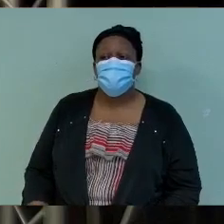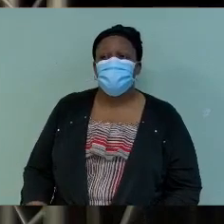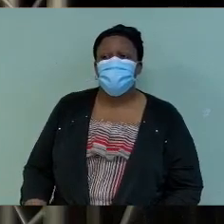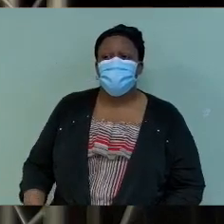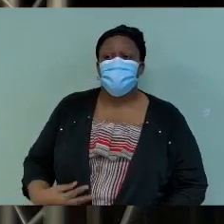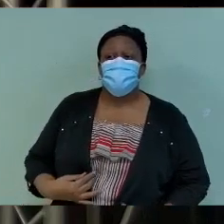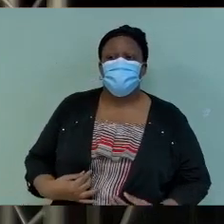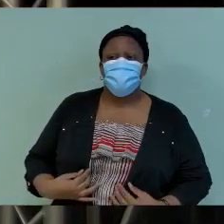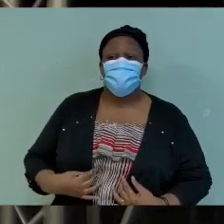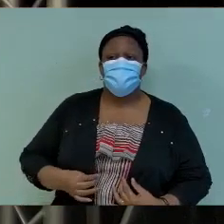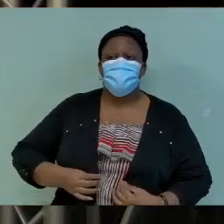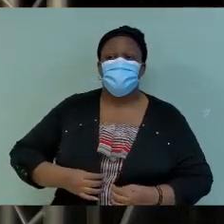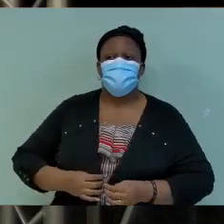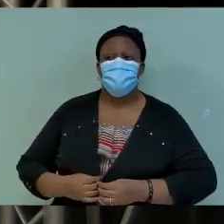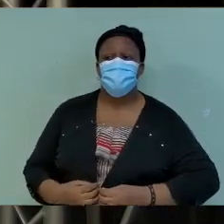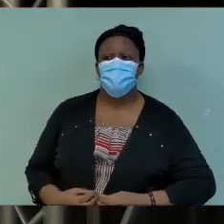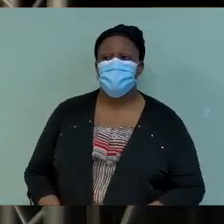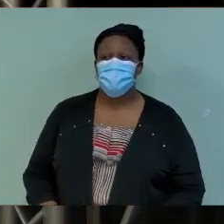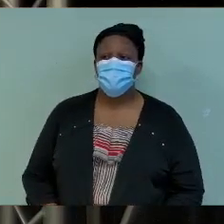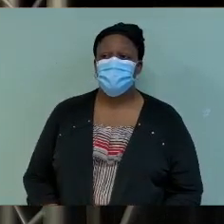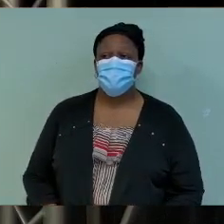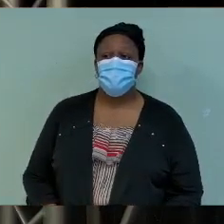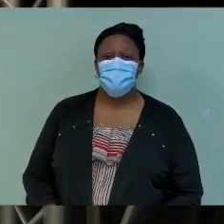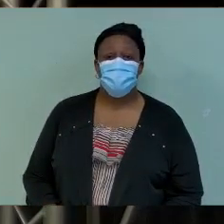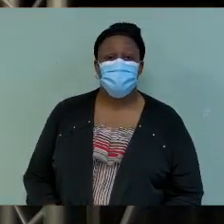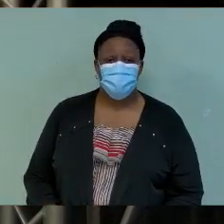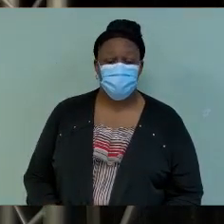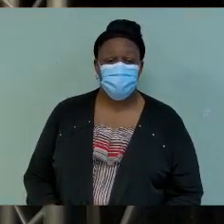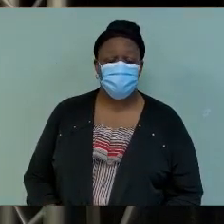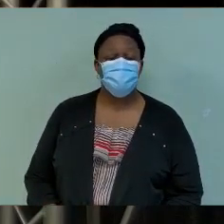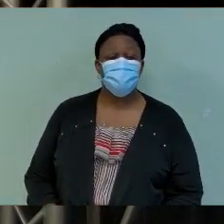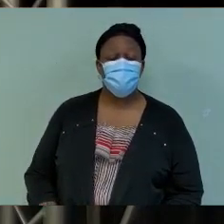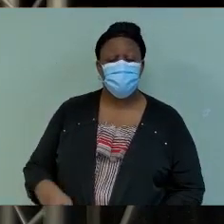is much emphasis placed in the regulation on